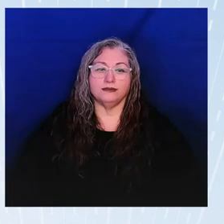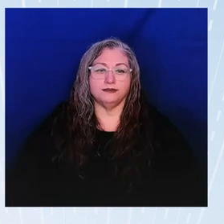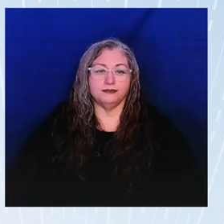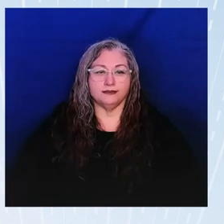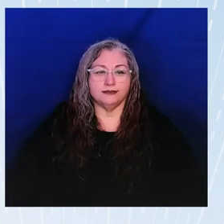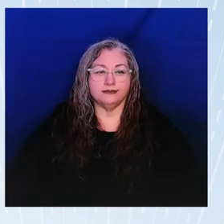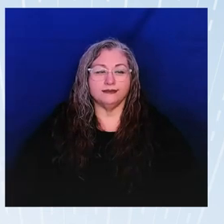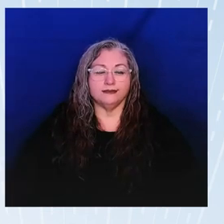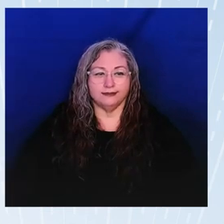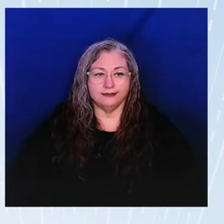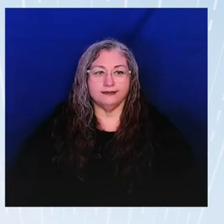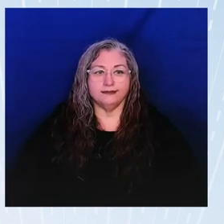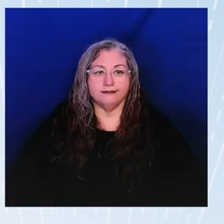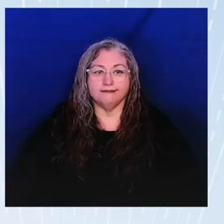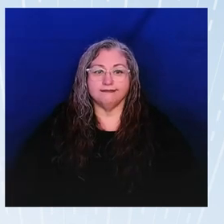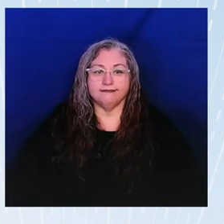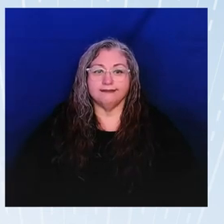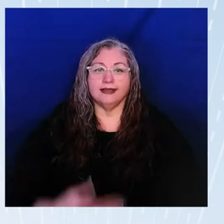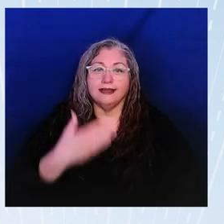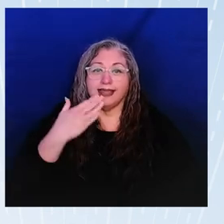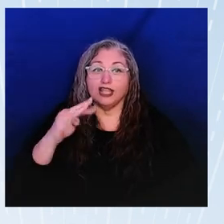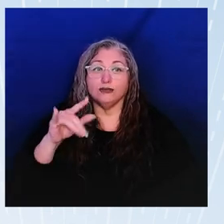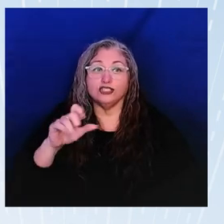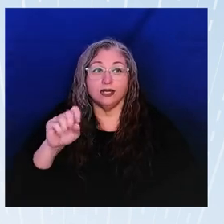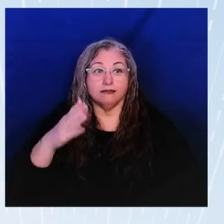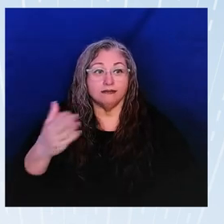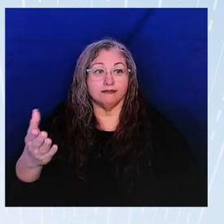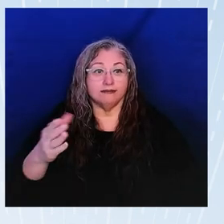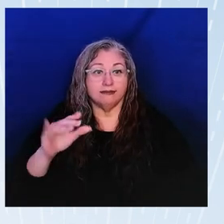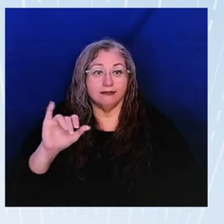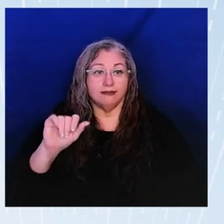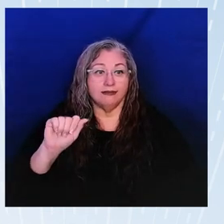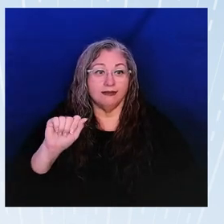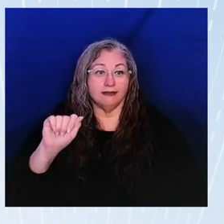Thank you, Michelle. Aijen?